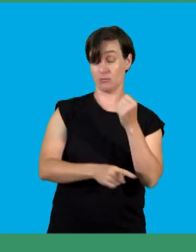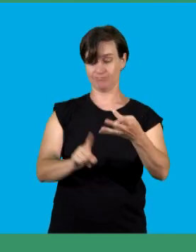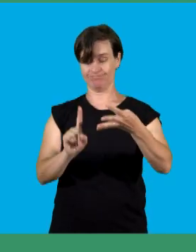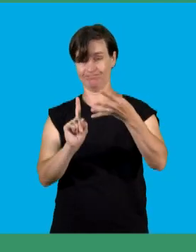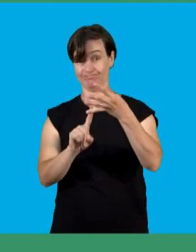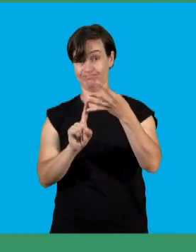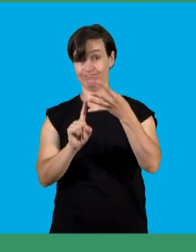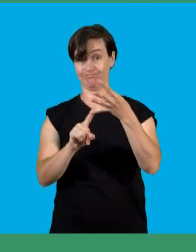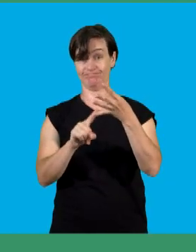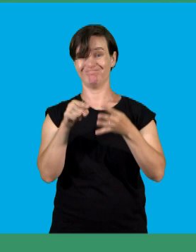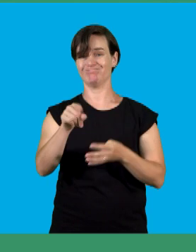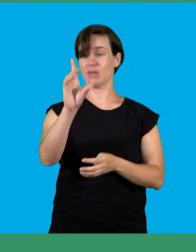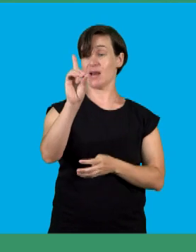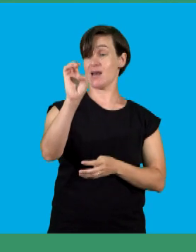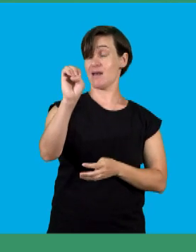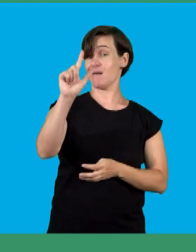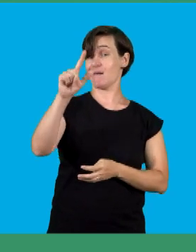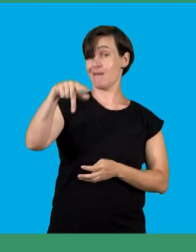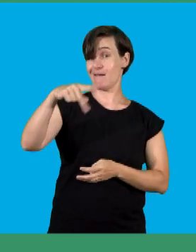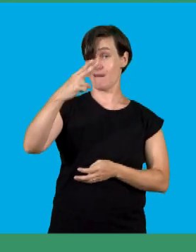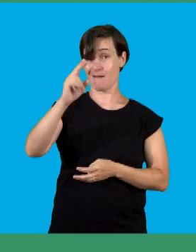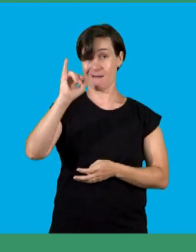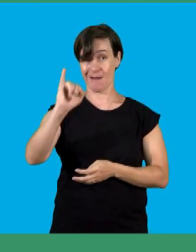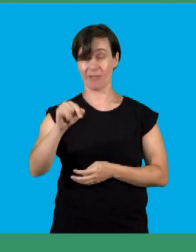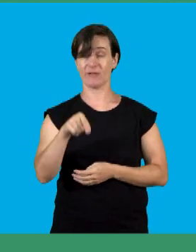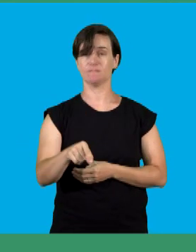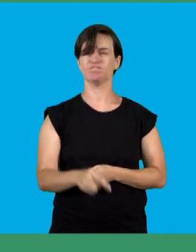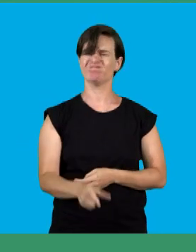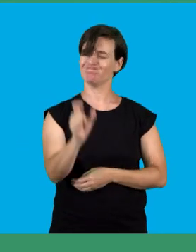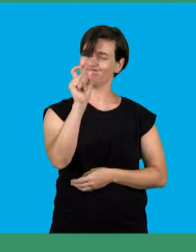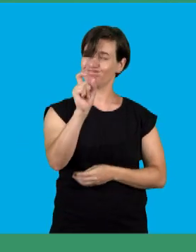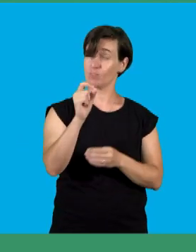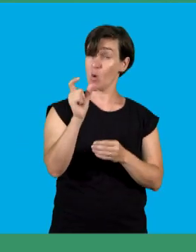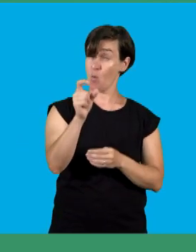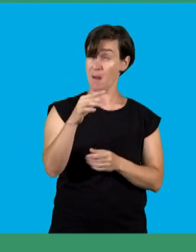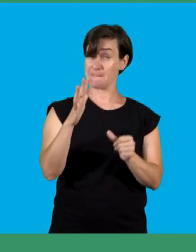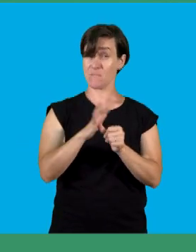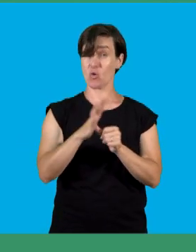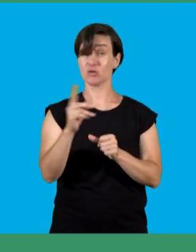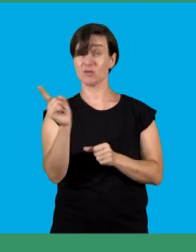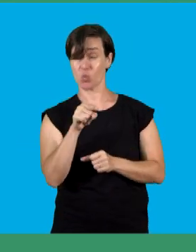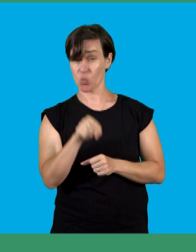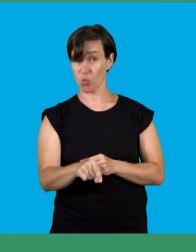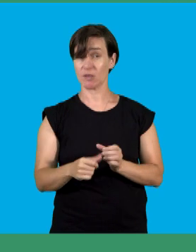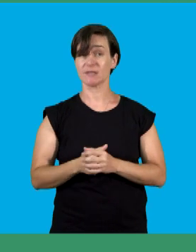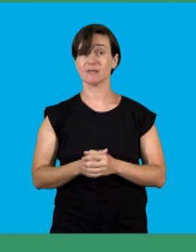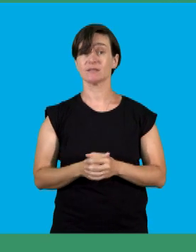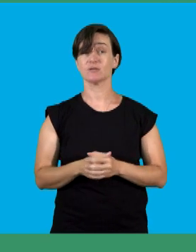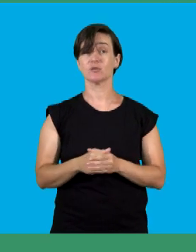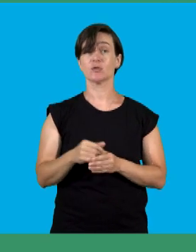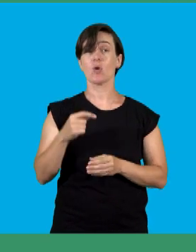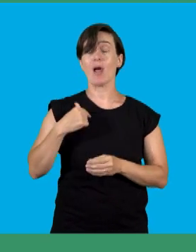last problem-solving technique, which is the Delphi. Right, the key word here is that businesses will use this technique